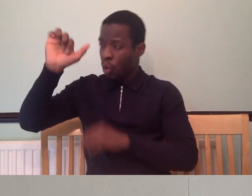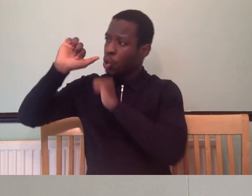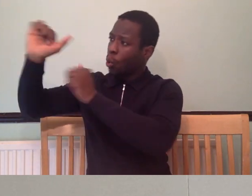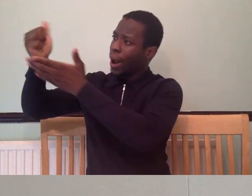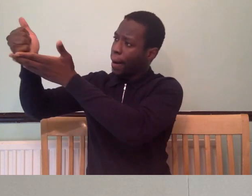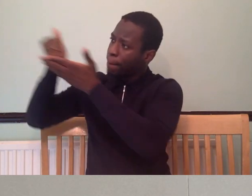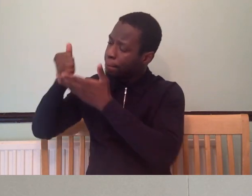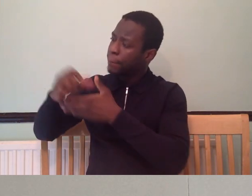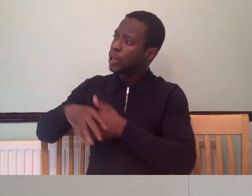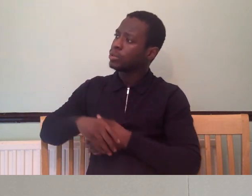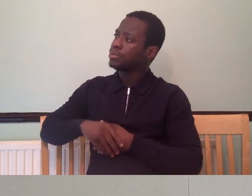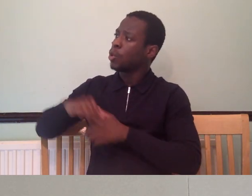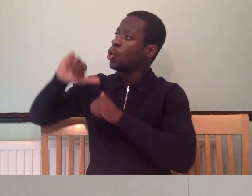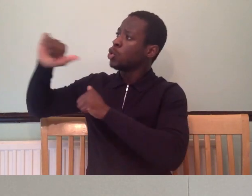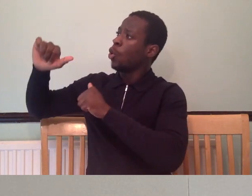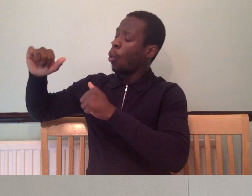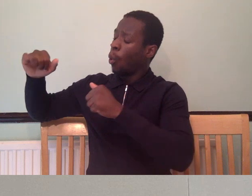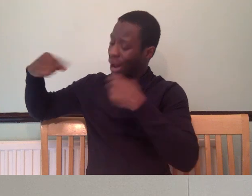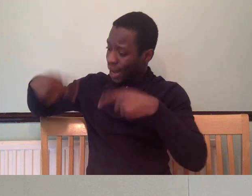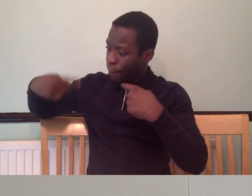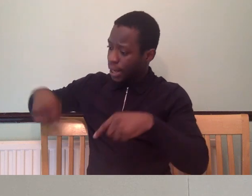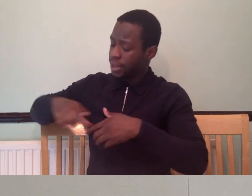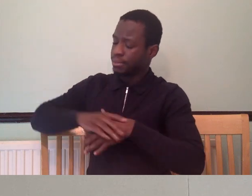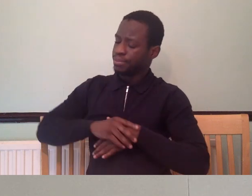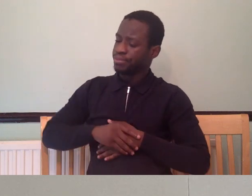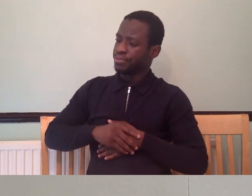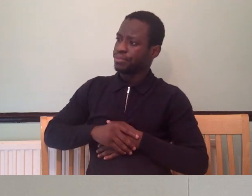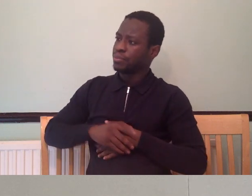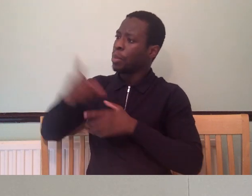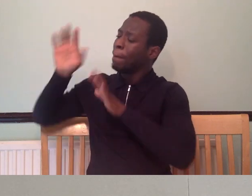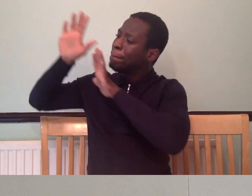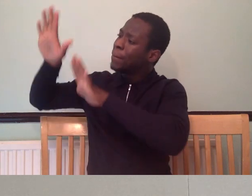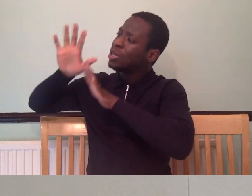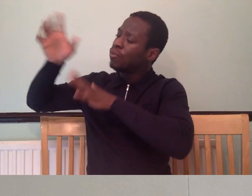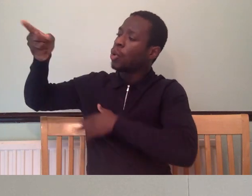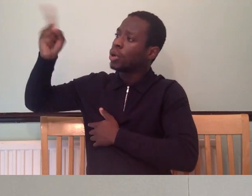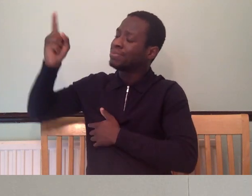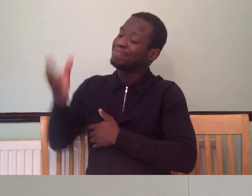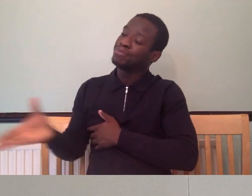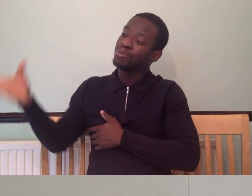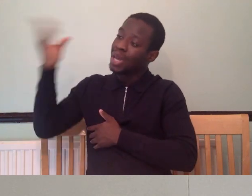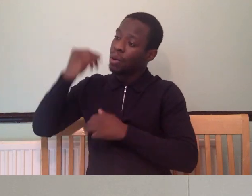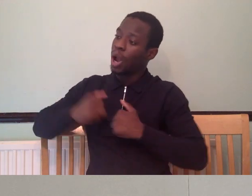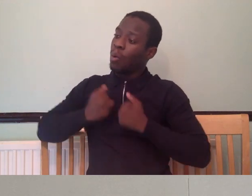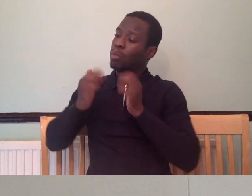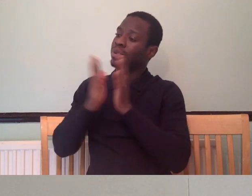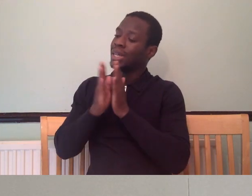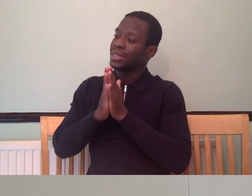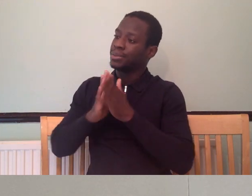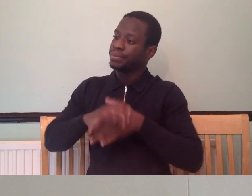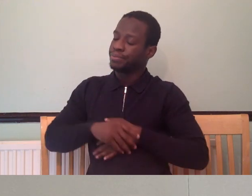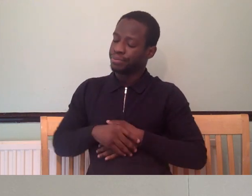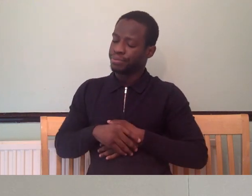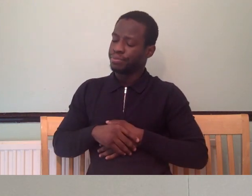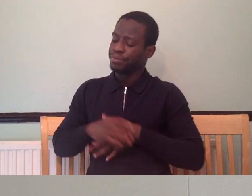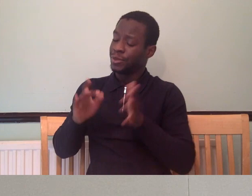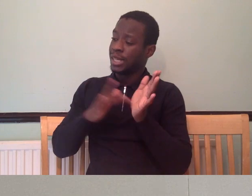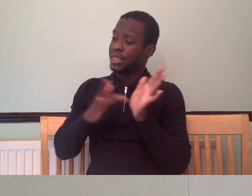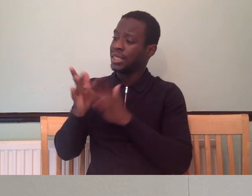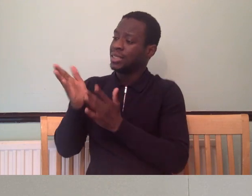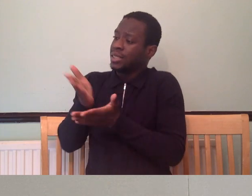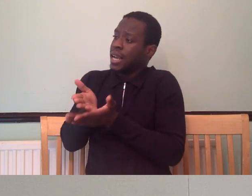your enabling. Merciful God, hear our prayers for Jesus' sake.